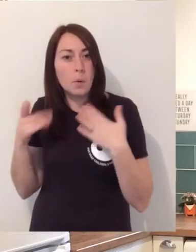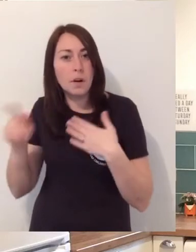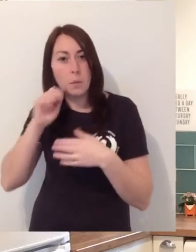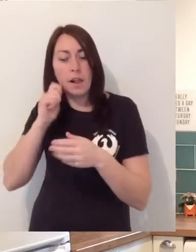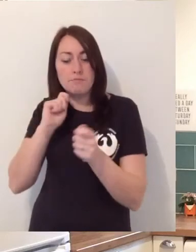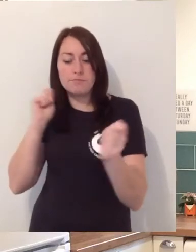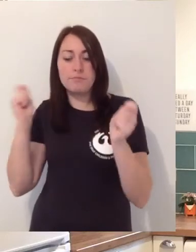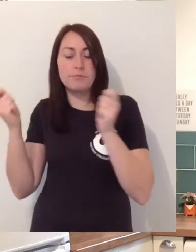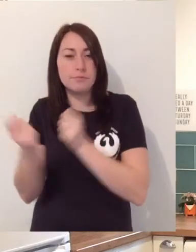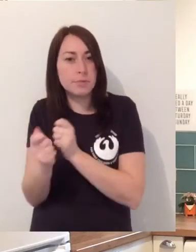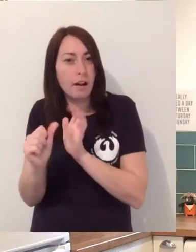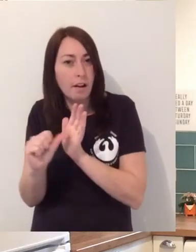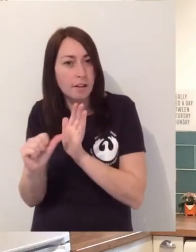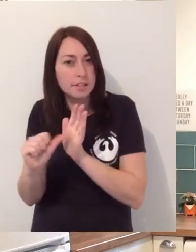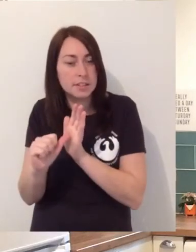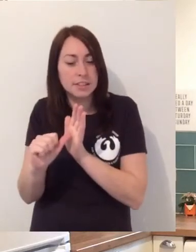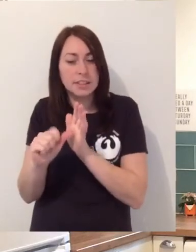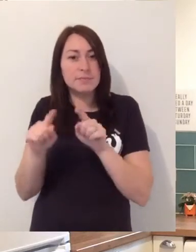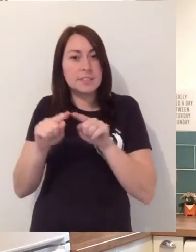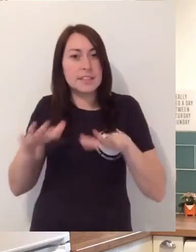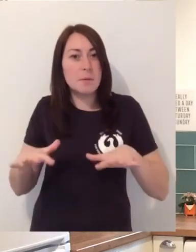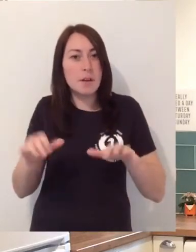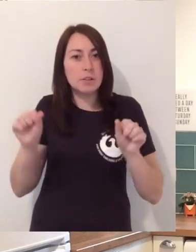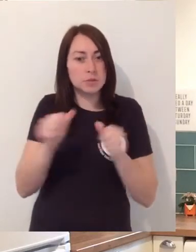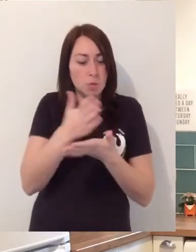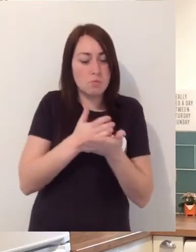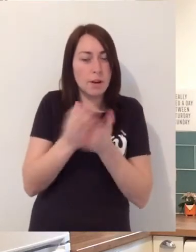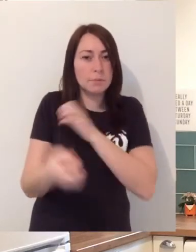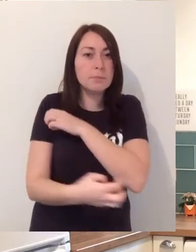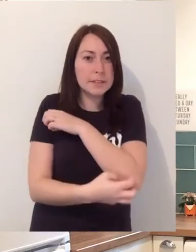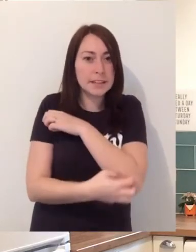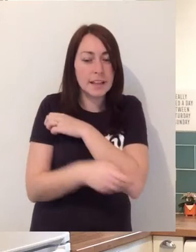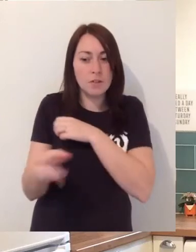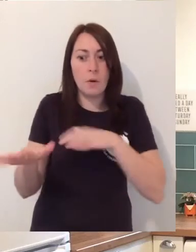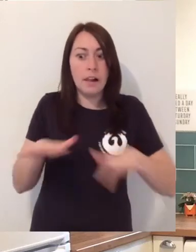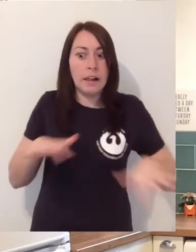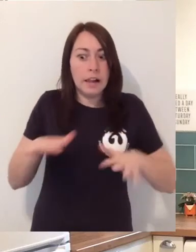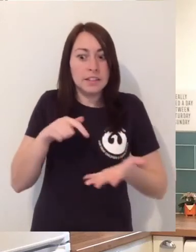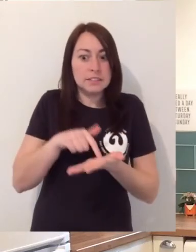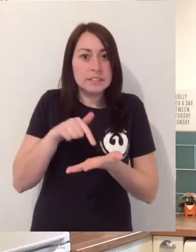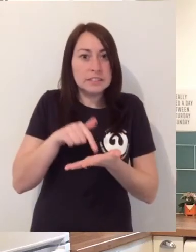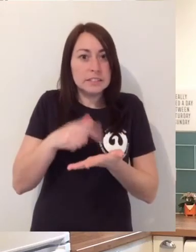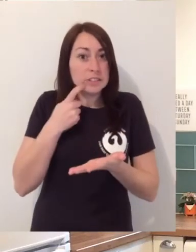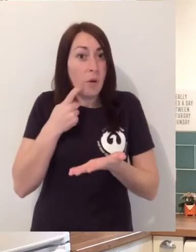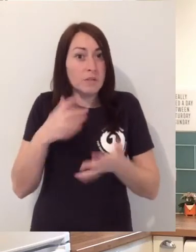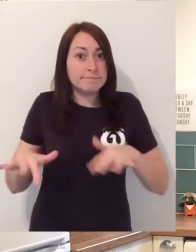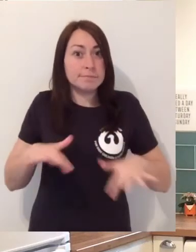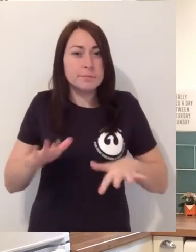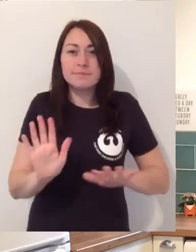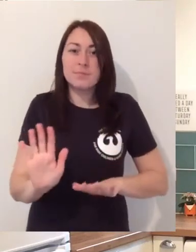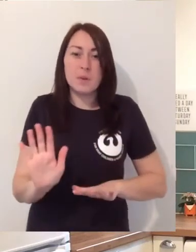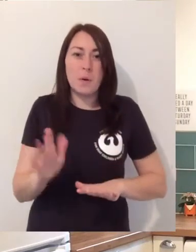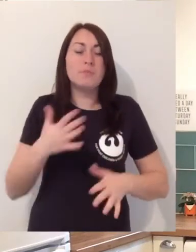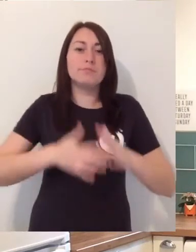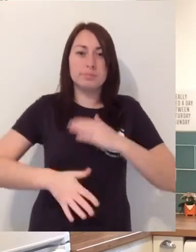they cool down, they will turn slightly harder and quite crumbly, like the shortbread biscuit. So don't panic if they're soft, they will be